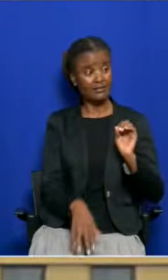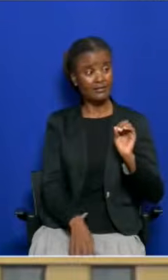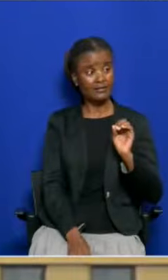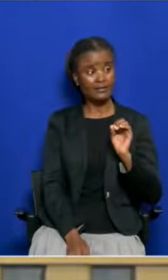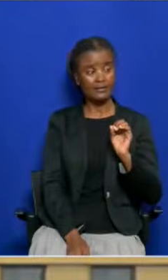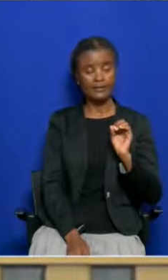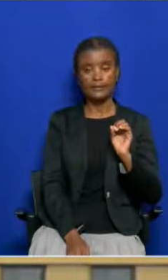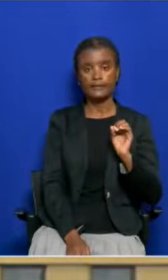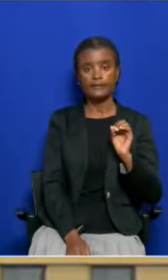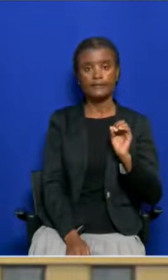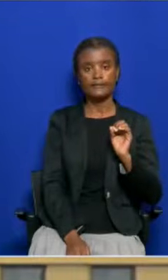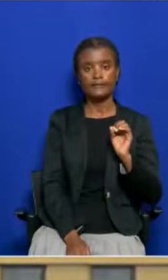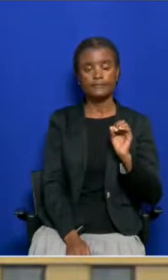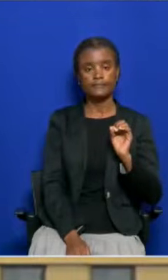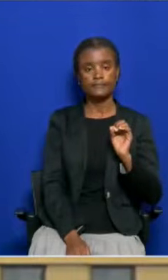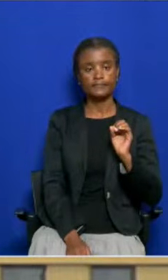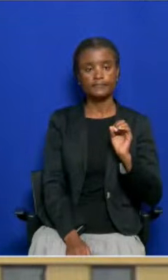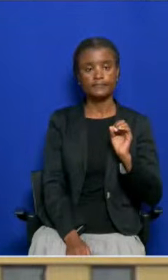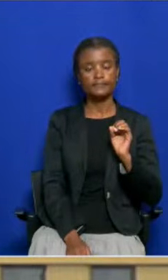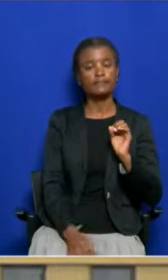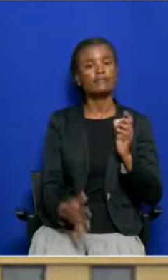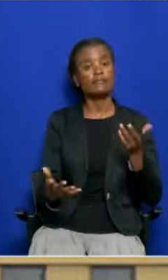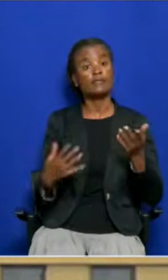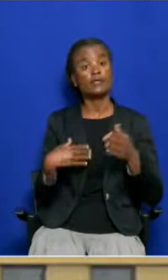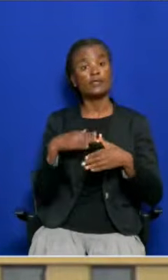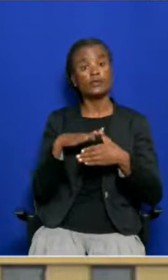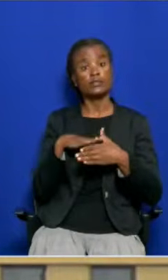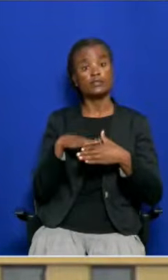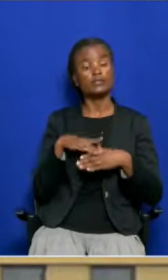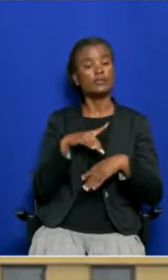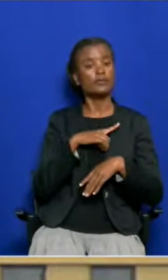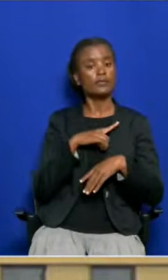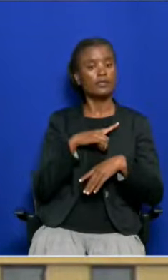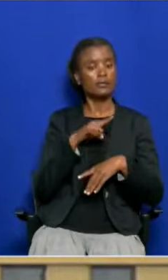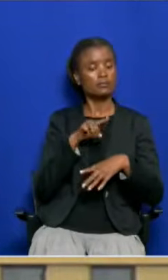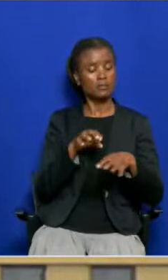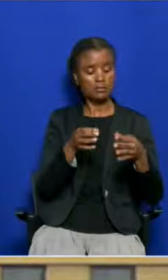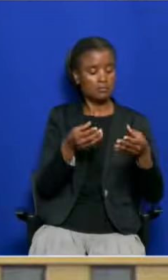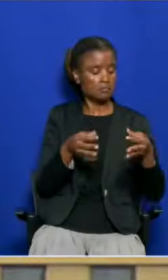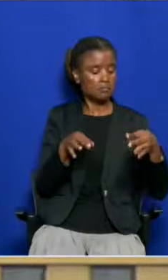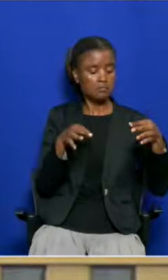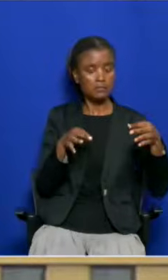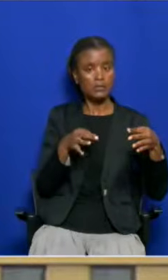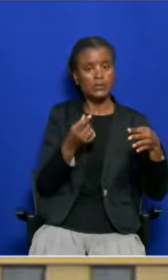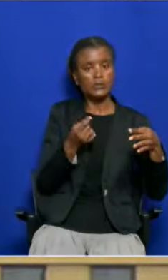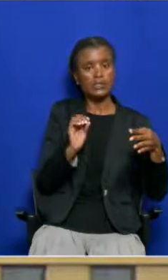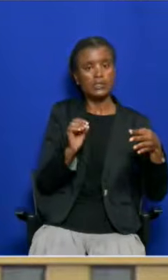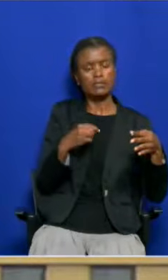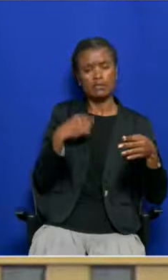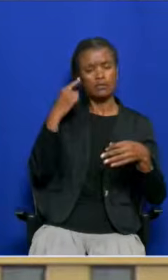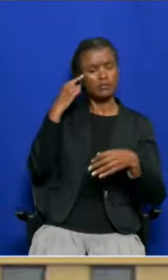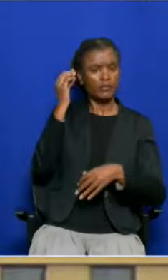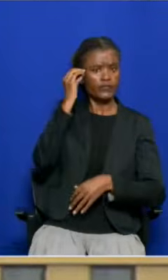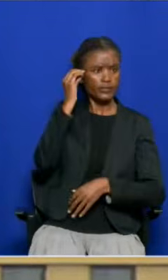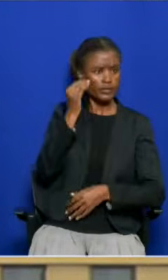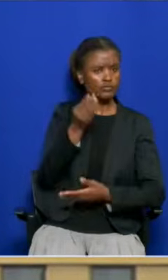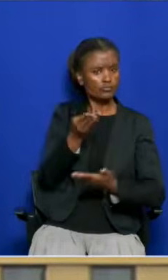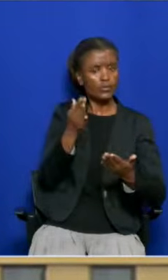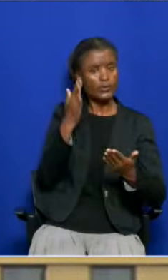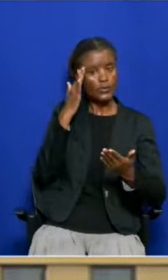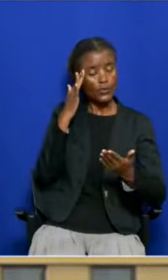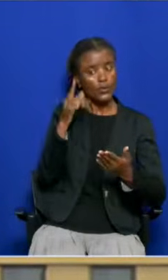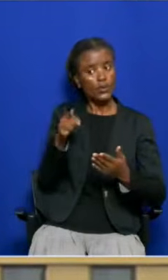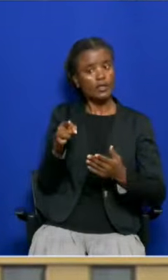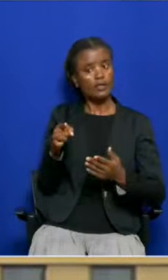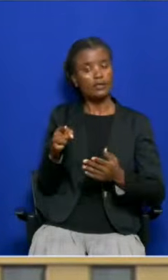The reason that I did nothing is because I thought it was the information to be known, because of automatically they had a meeting with the